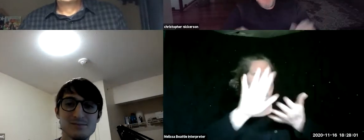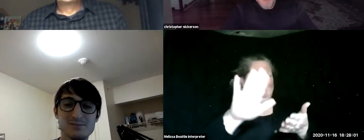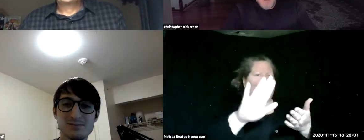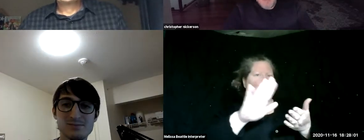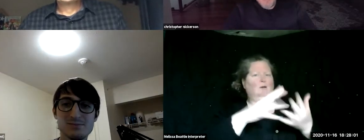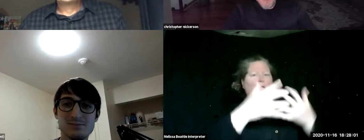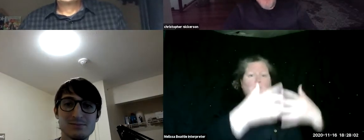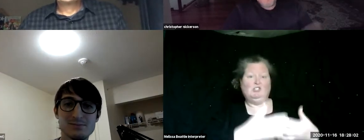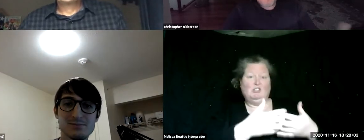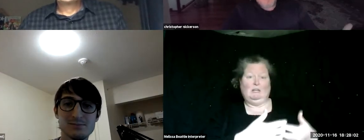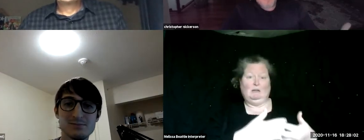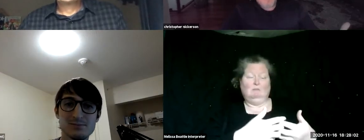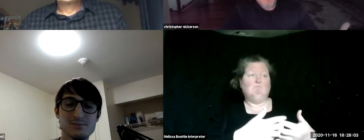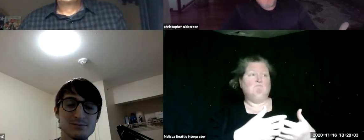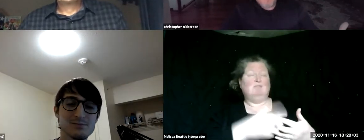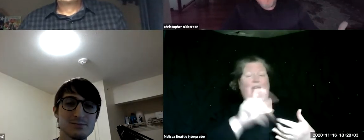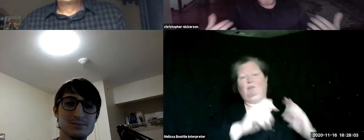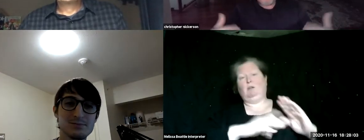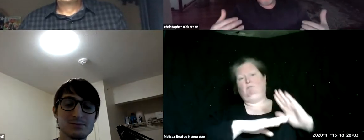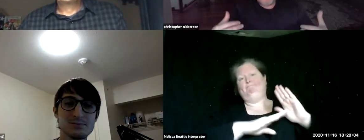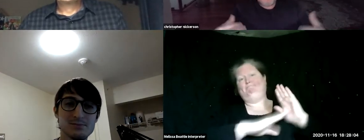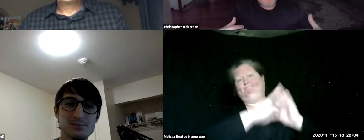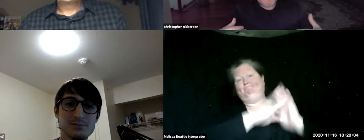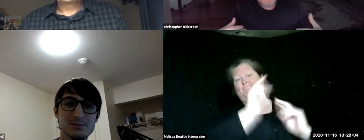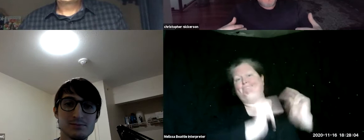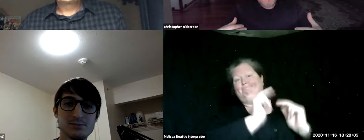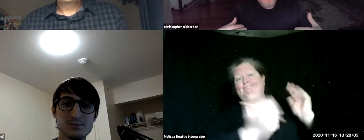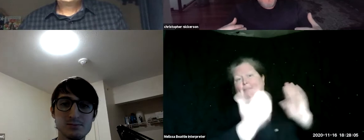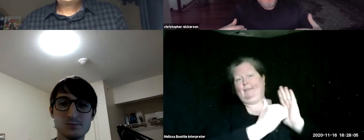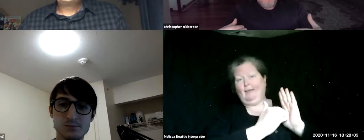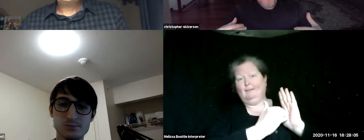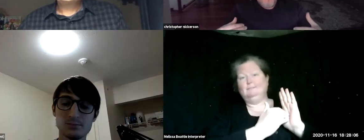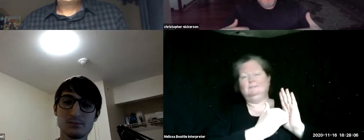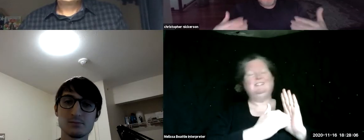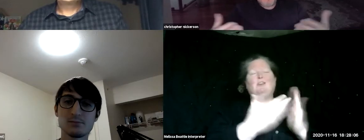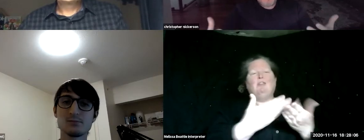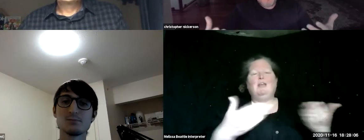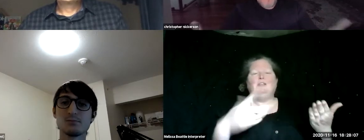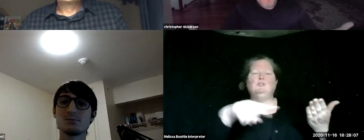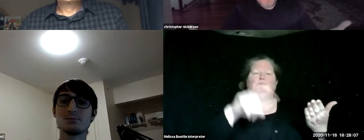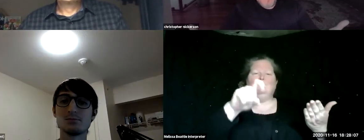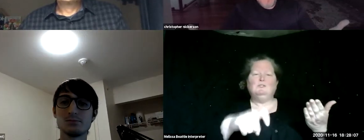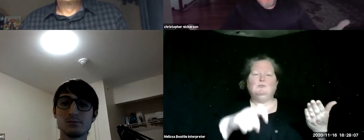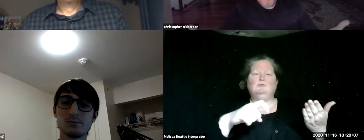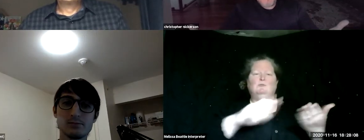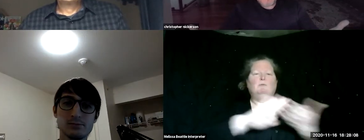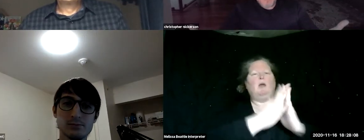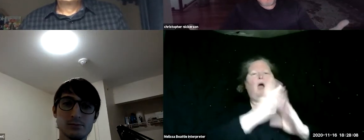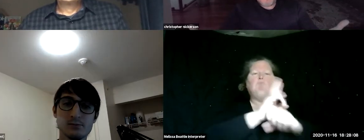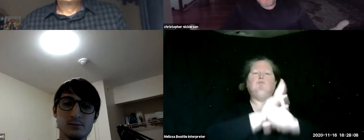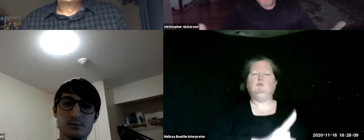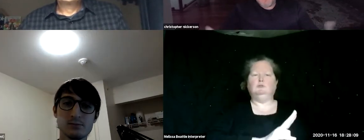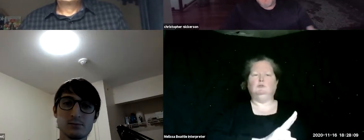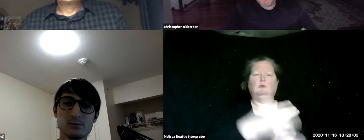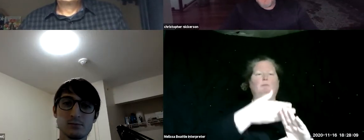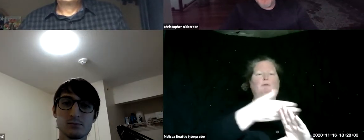it. You know, those are the things that you have to kind of get mentally used to before you look defeated in front of a task